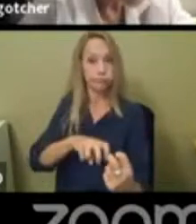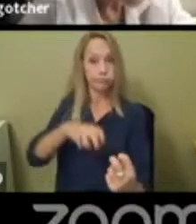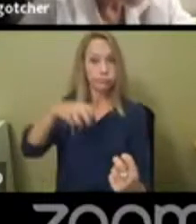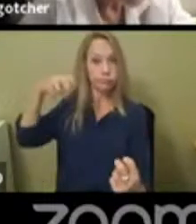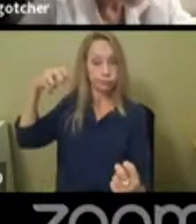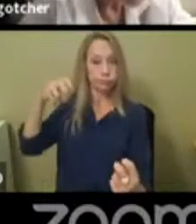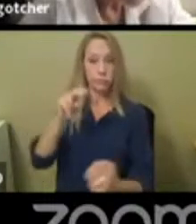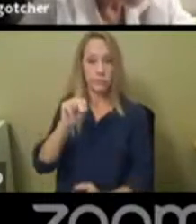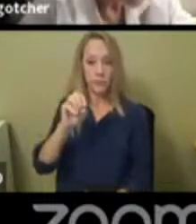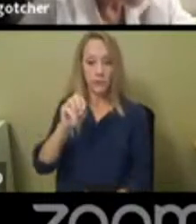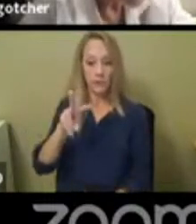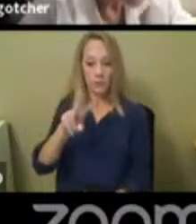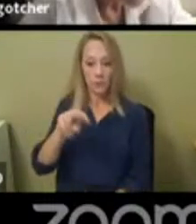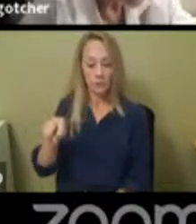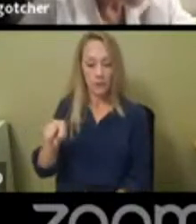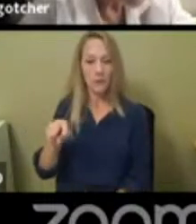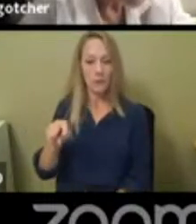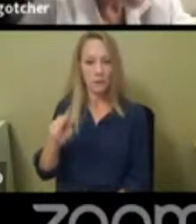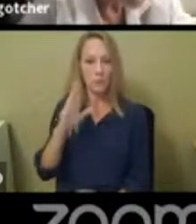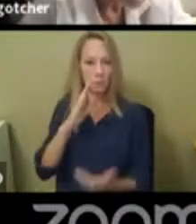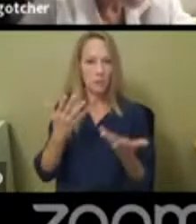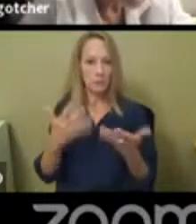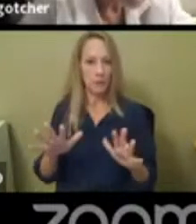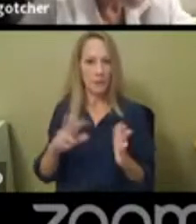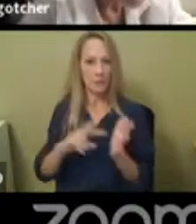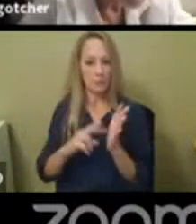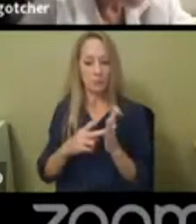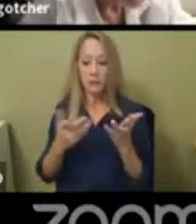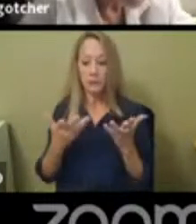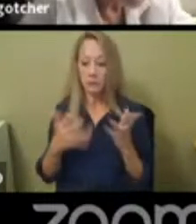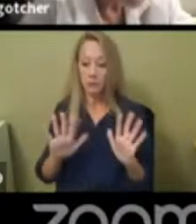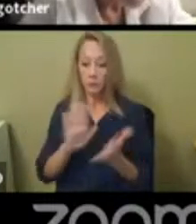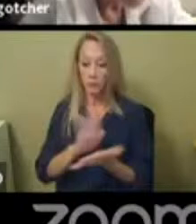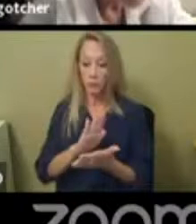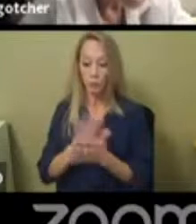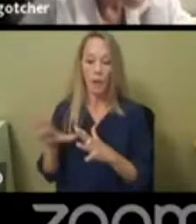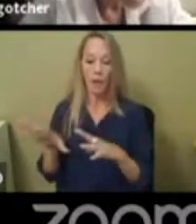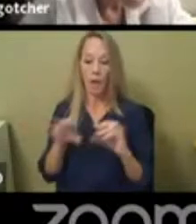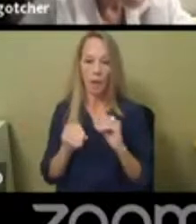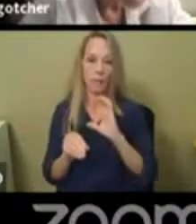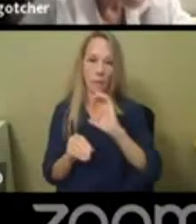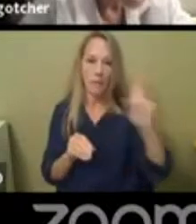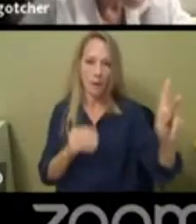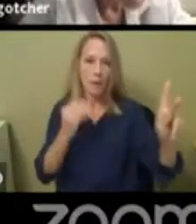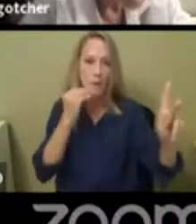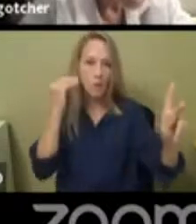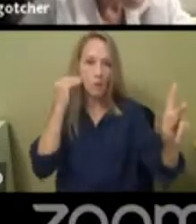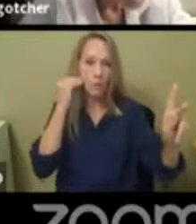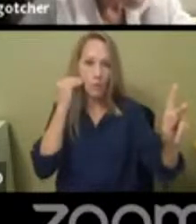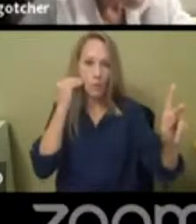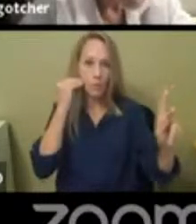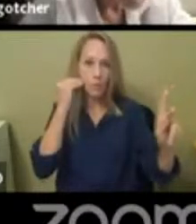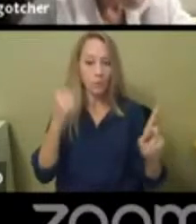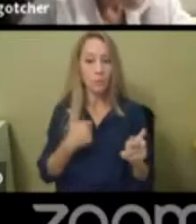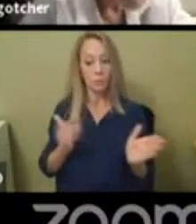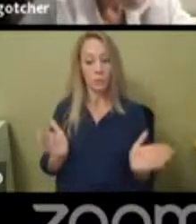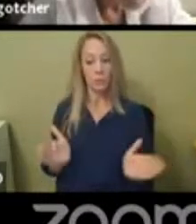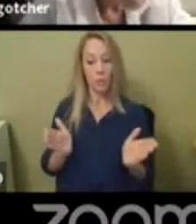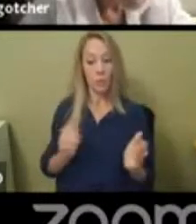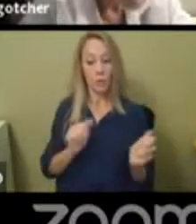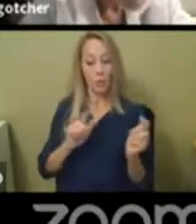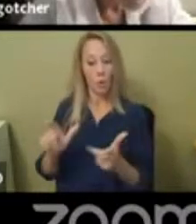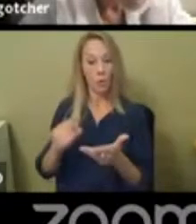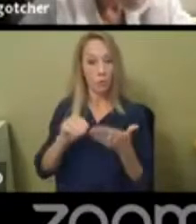22nd, and students will be leaving and going back home. we will be encouraging every student to get